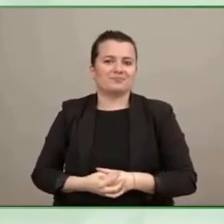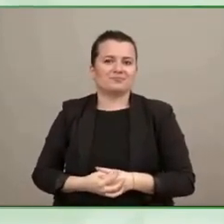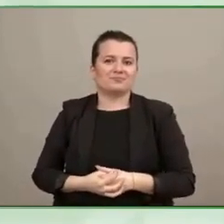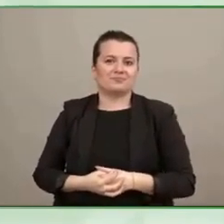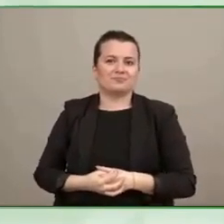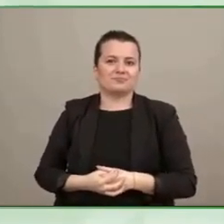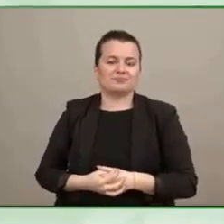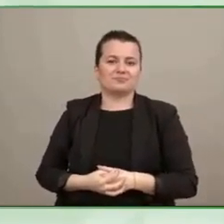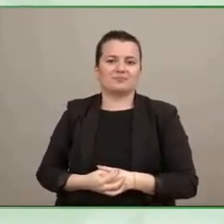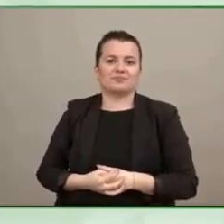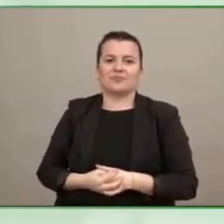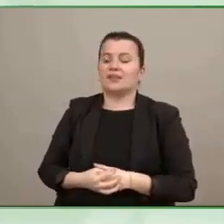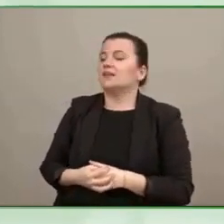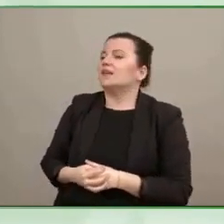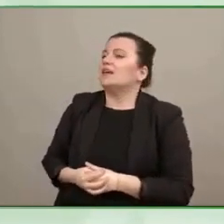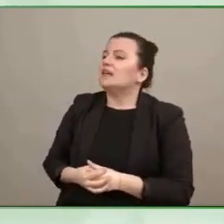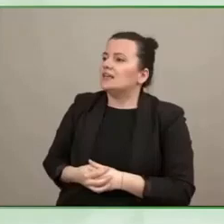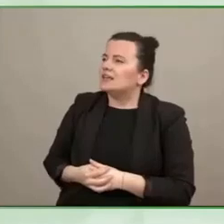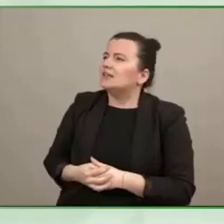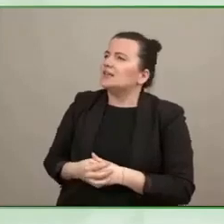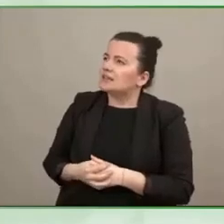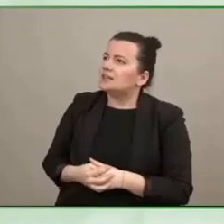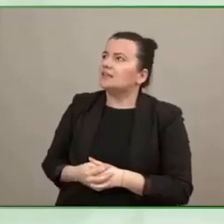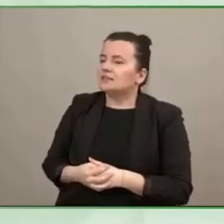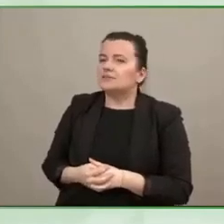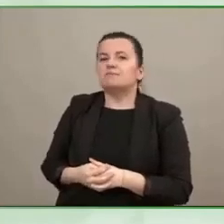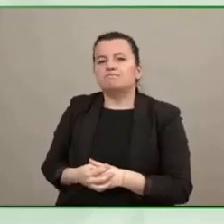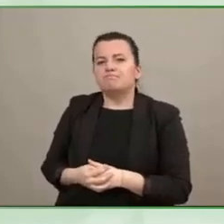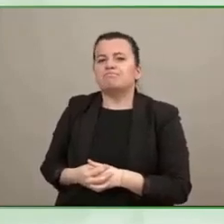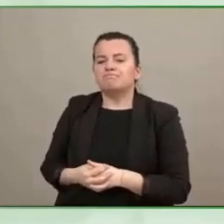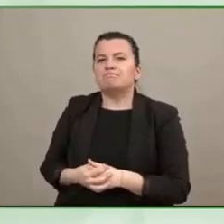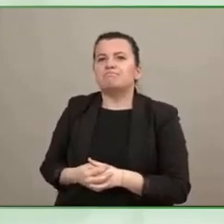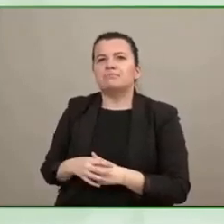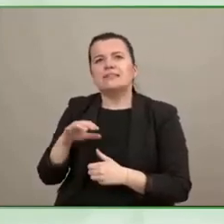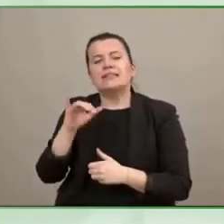Yeah, about that